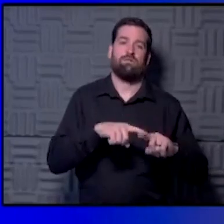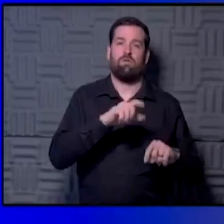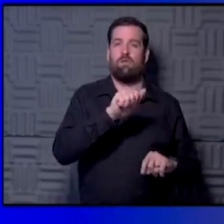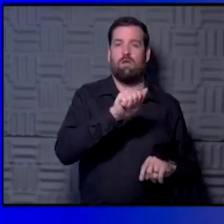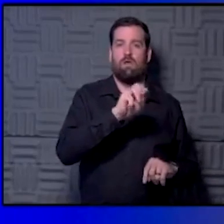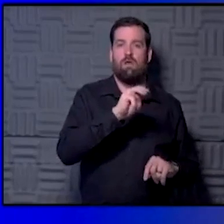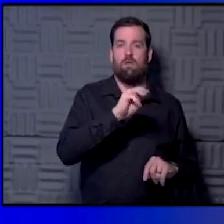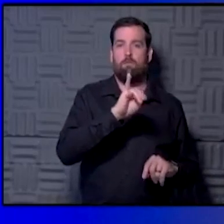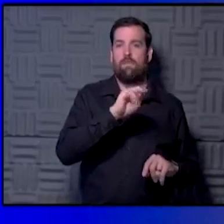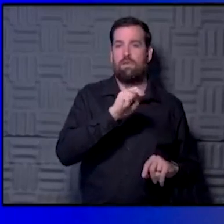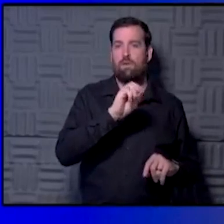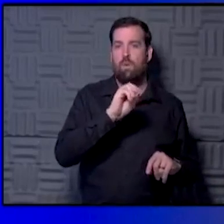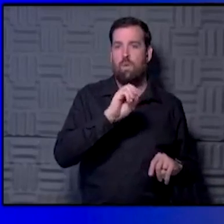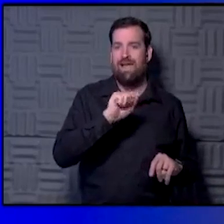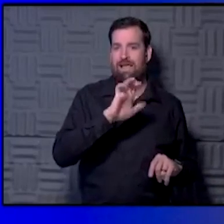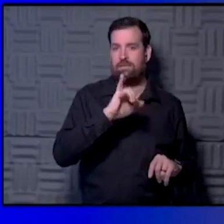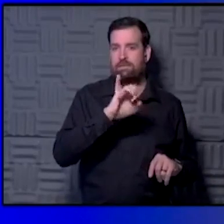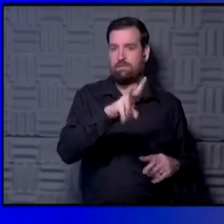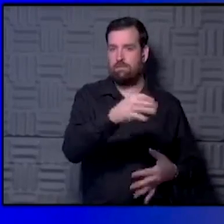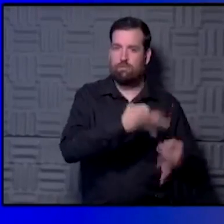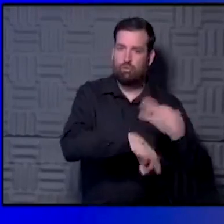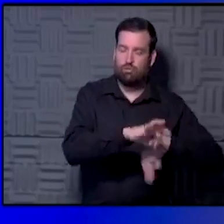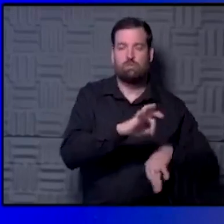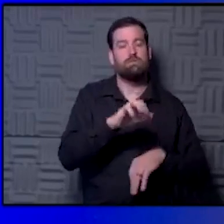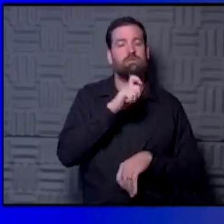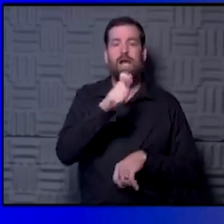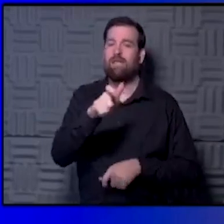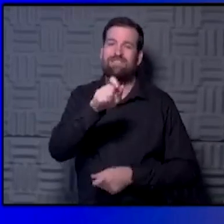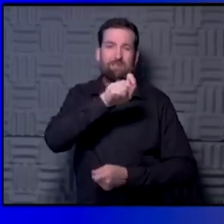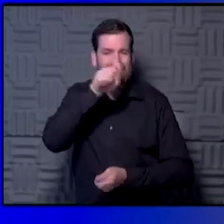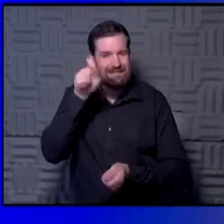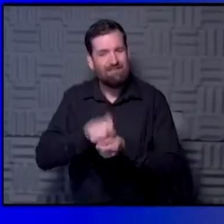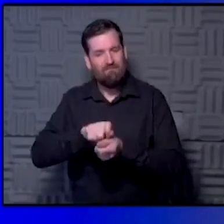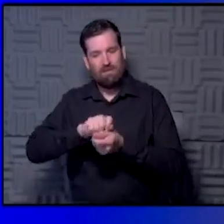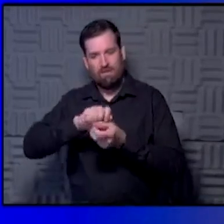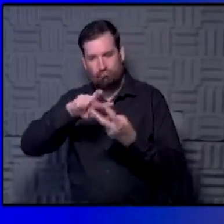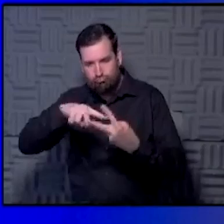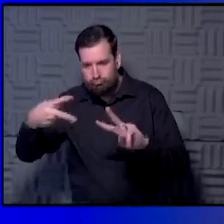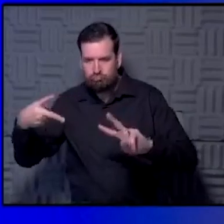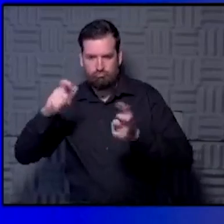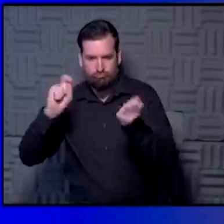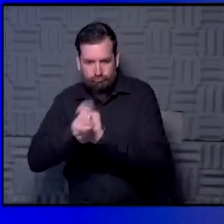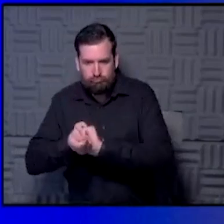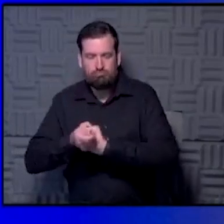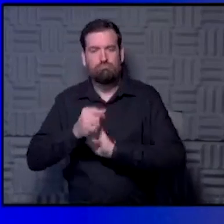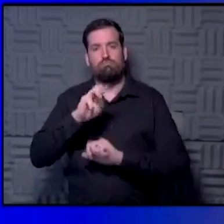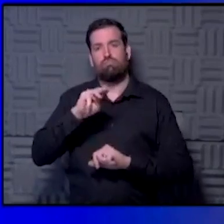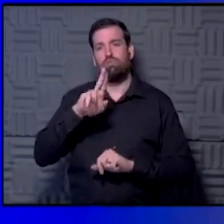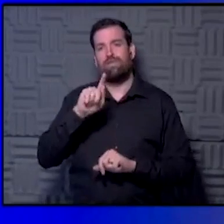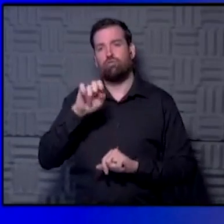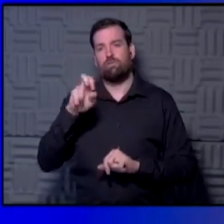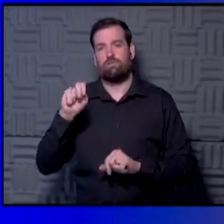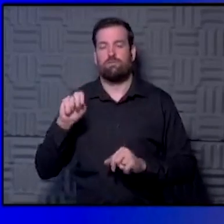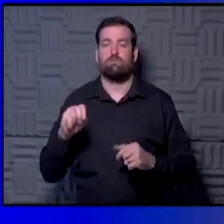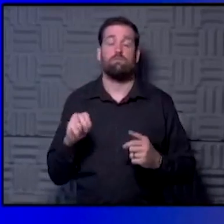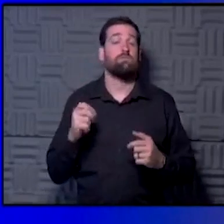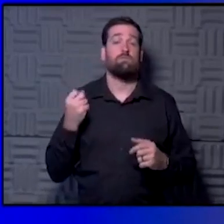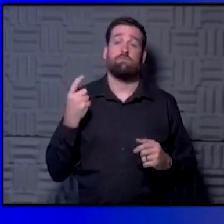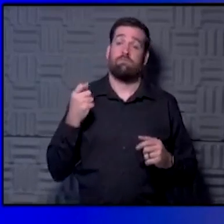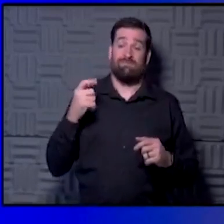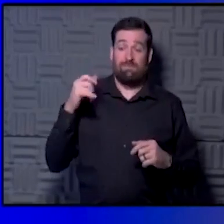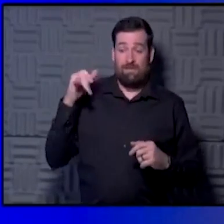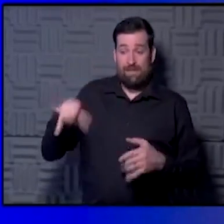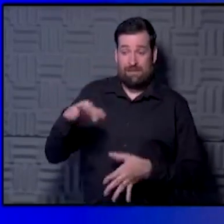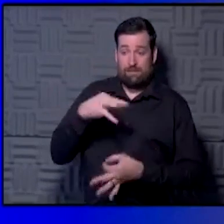acid substitution rather than specific mutations or differences within the genome. And even with